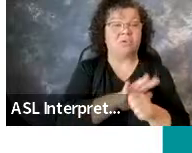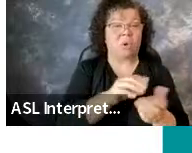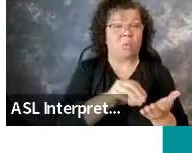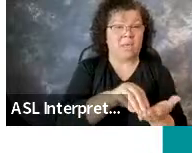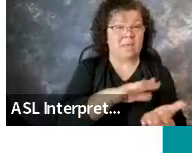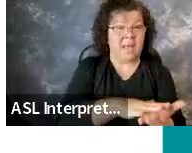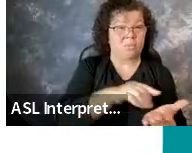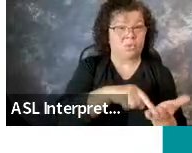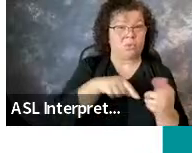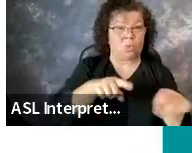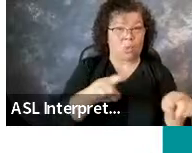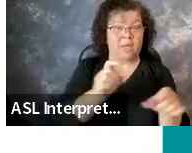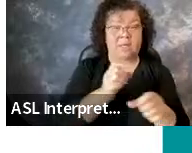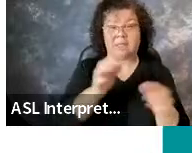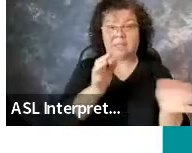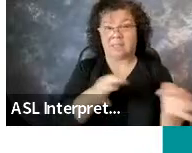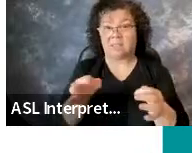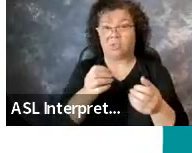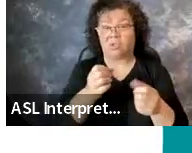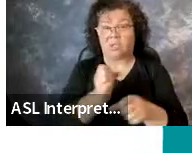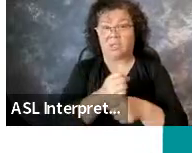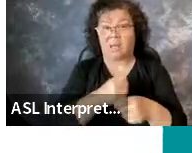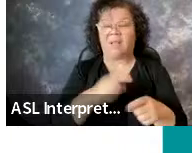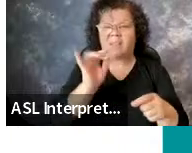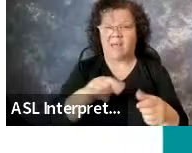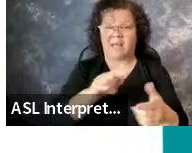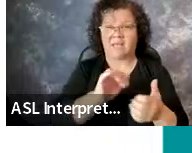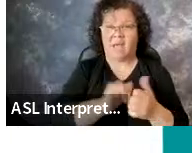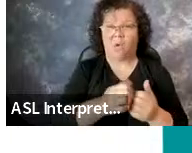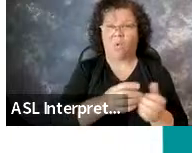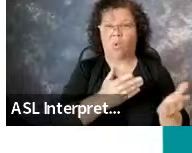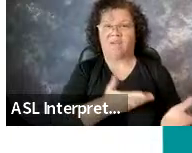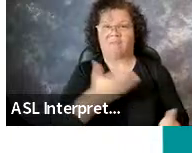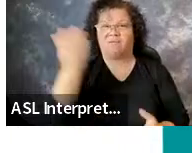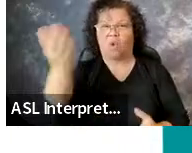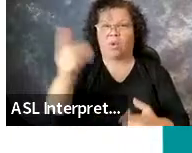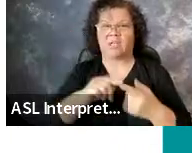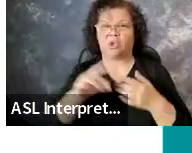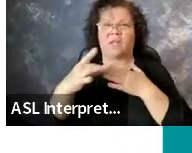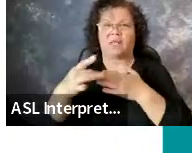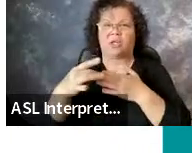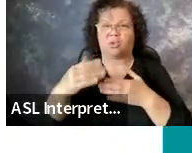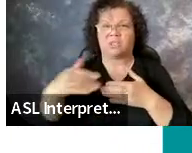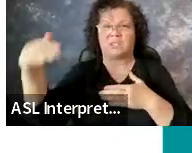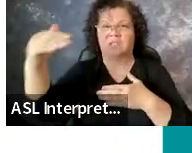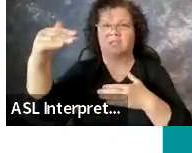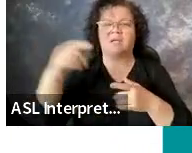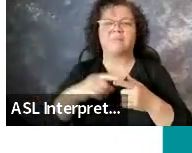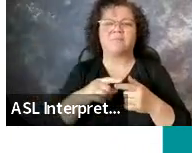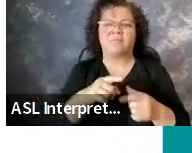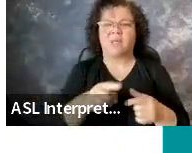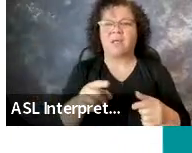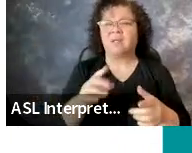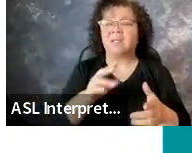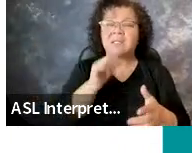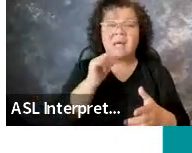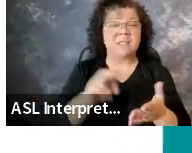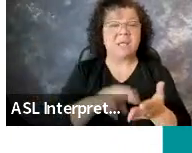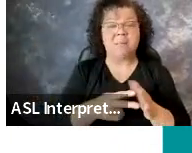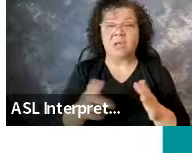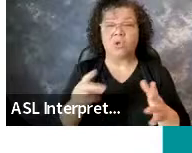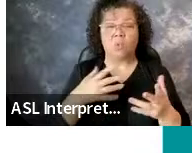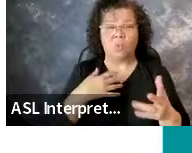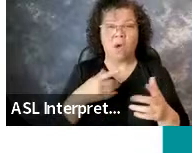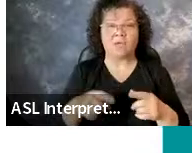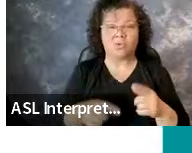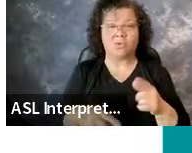making, that will be how we forward it on to leadership. So it doesn't mean that you would block these recommendations moving forward if the rest